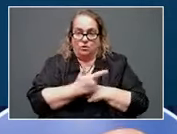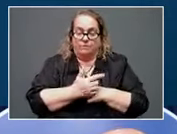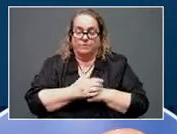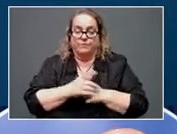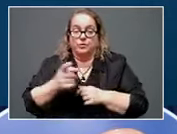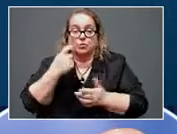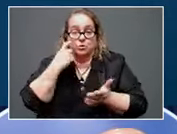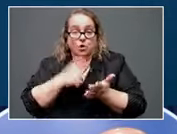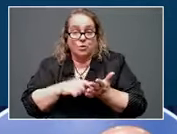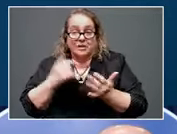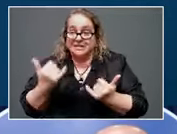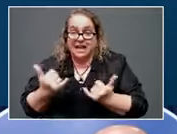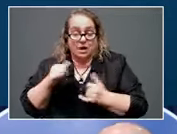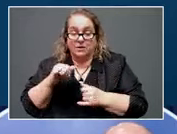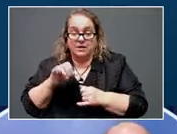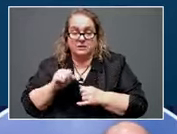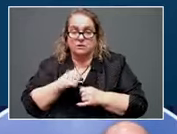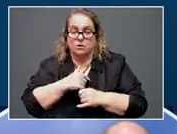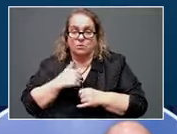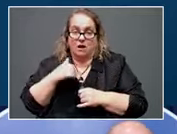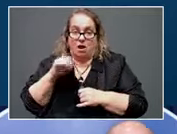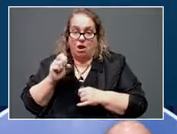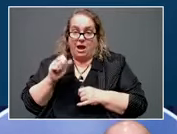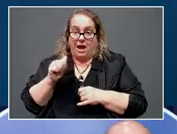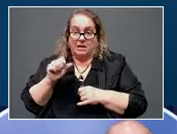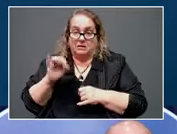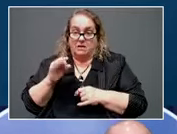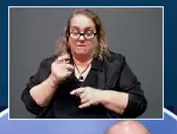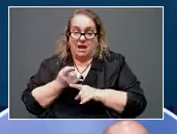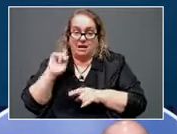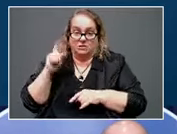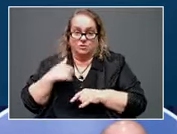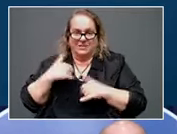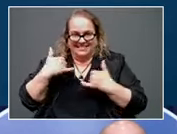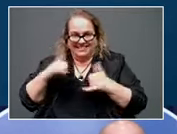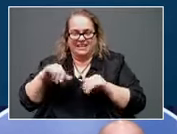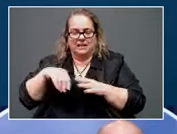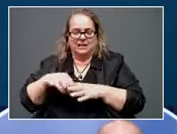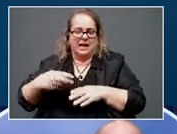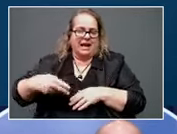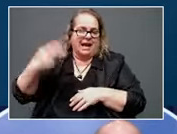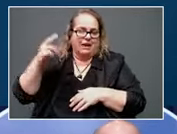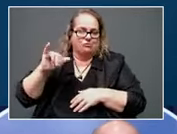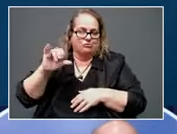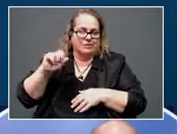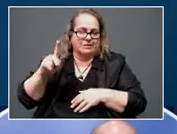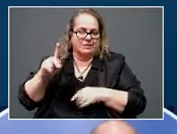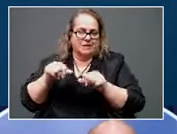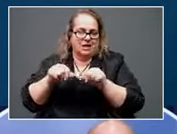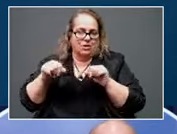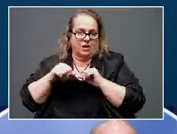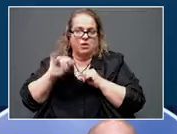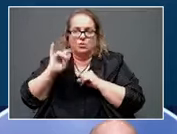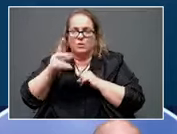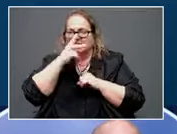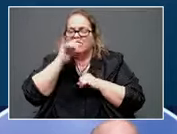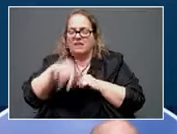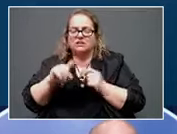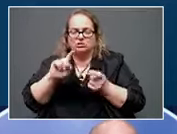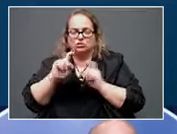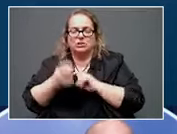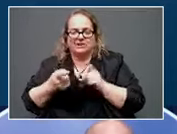now is that we are, as of last week, we were still in the predominantly high-risk category. You're going to see that change quickly this week